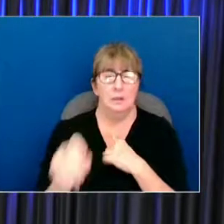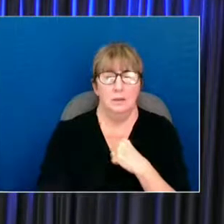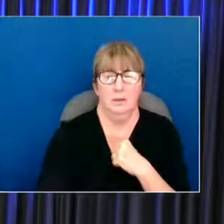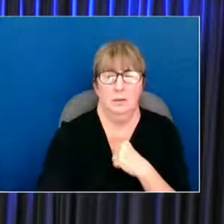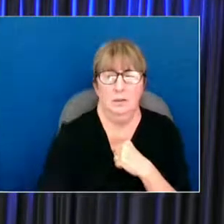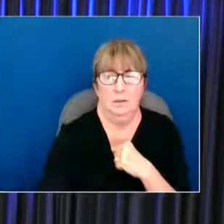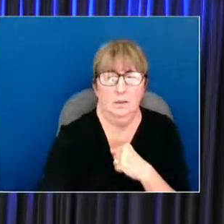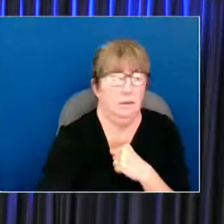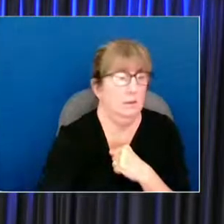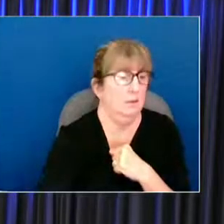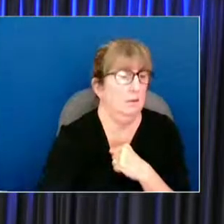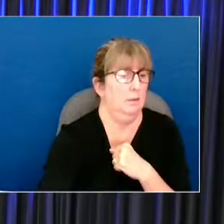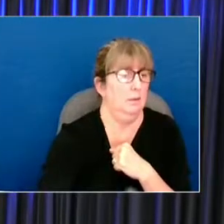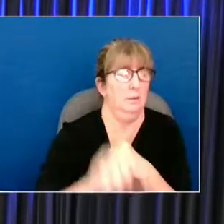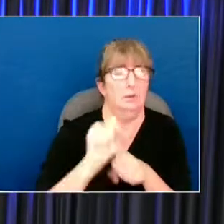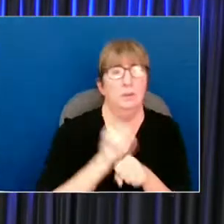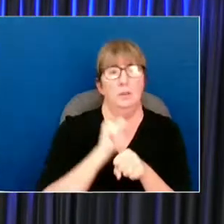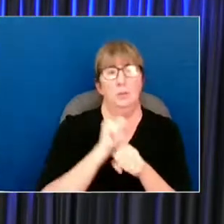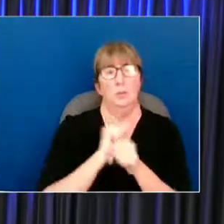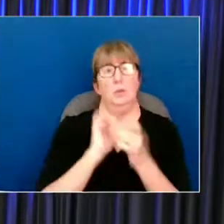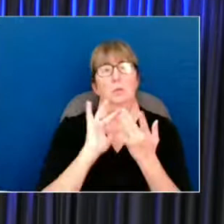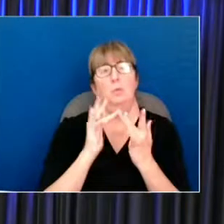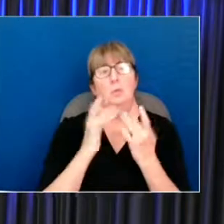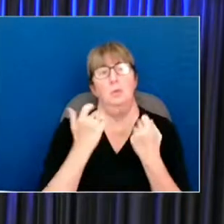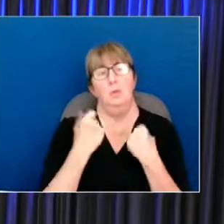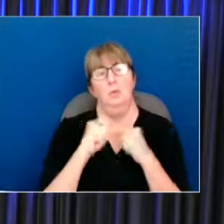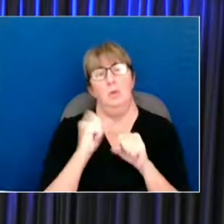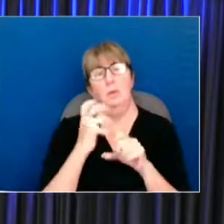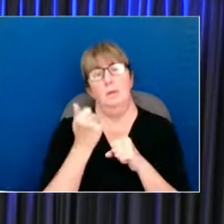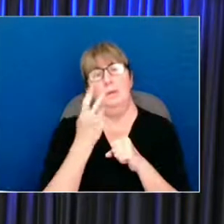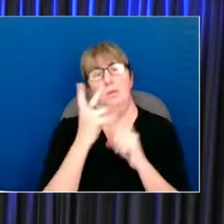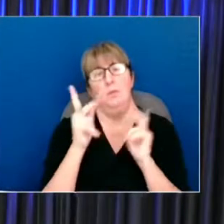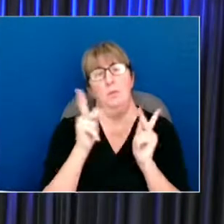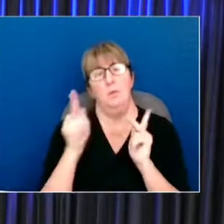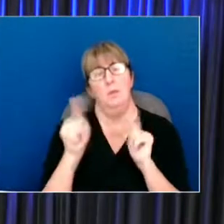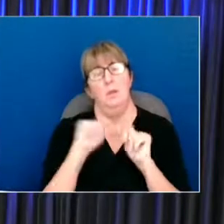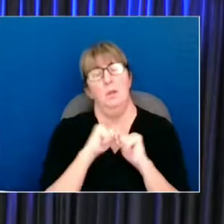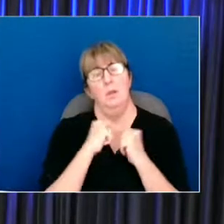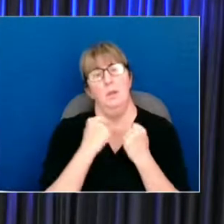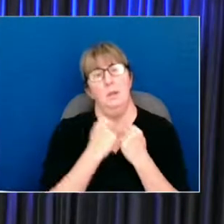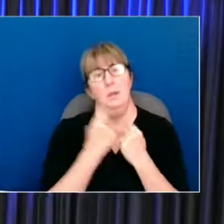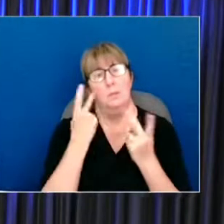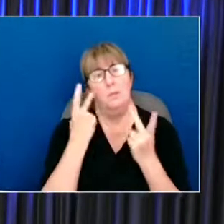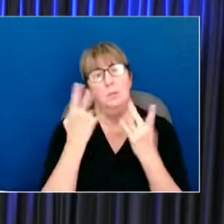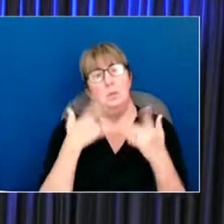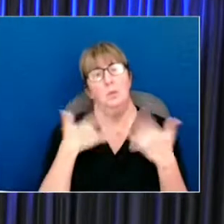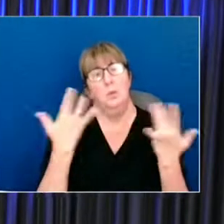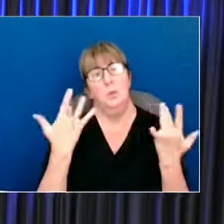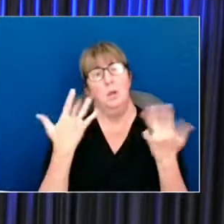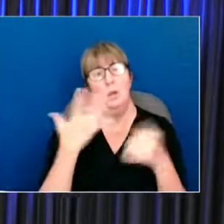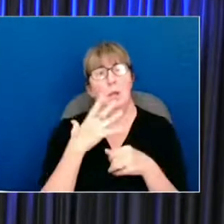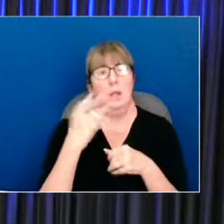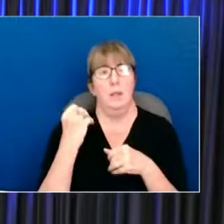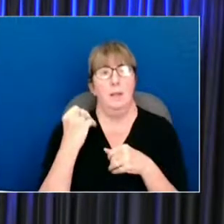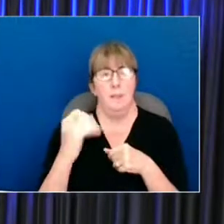remotely. So, you know, trying to get a couple of people on the team to see what's going on. And